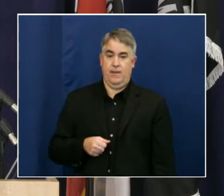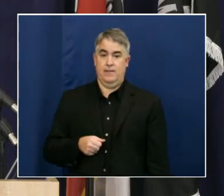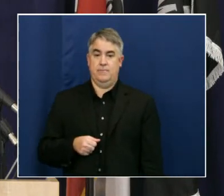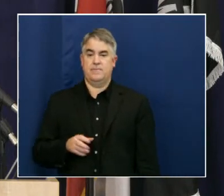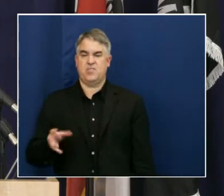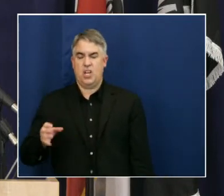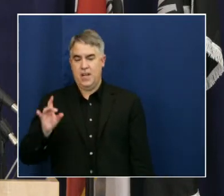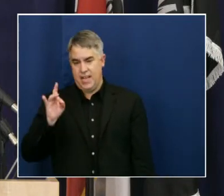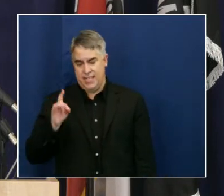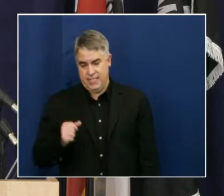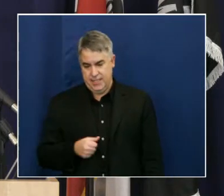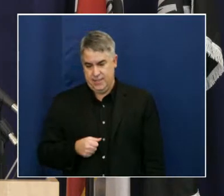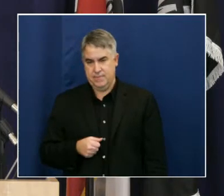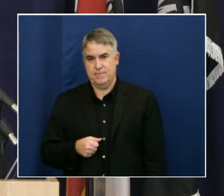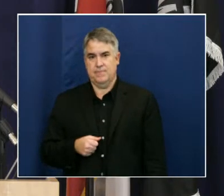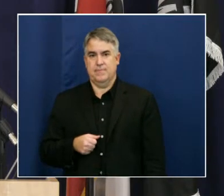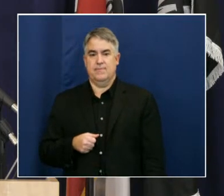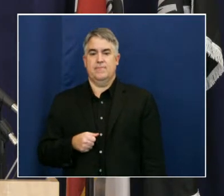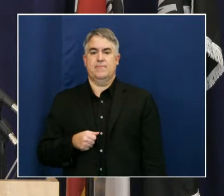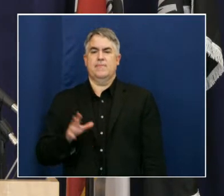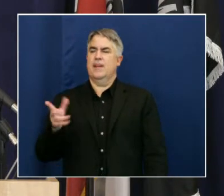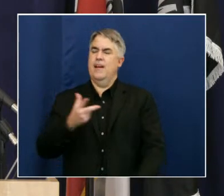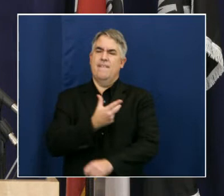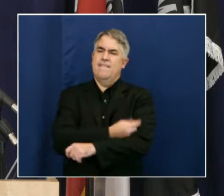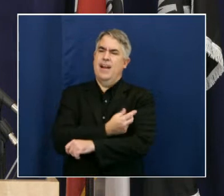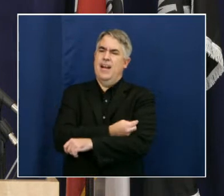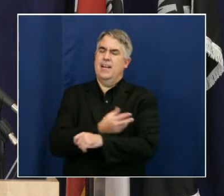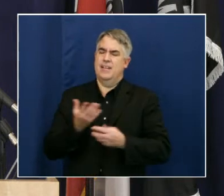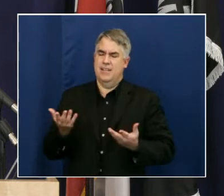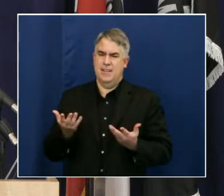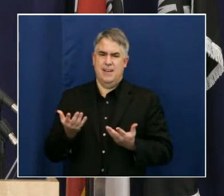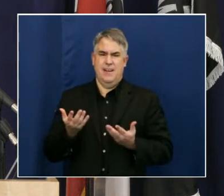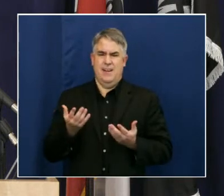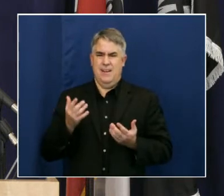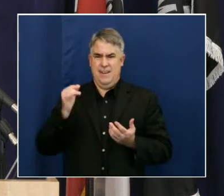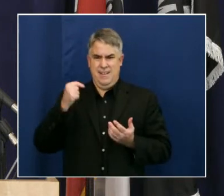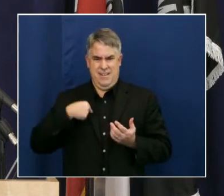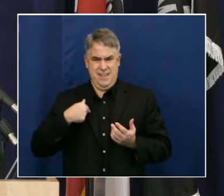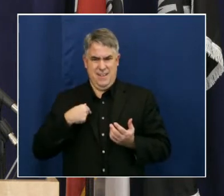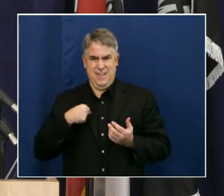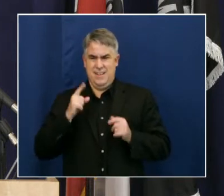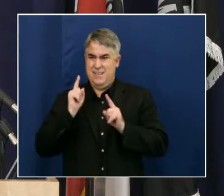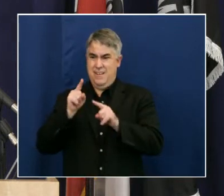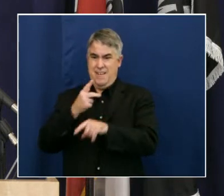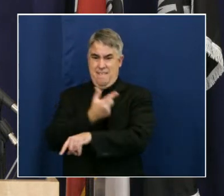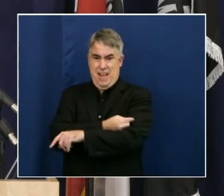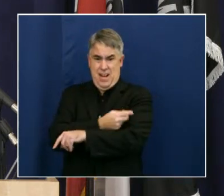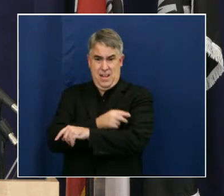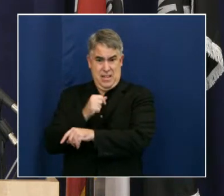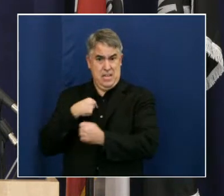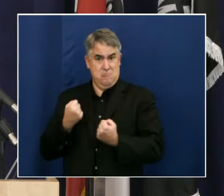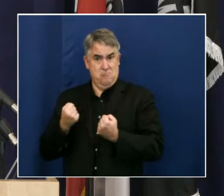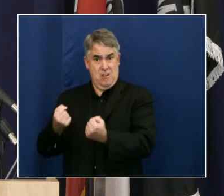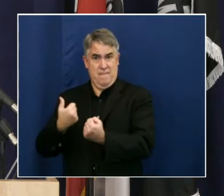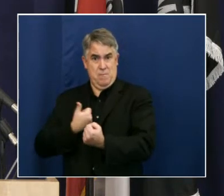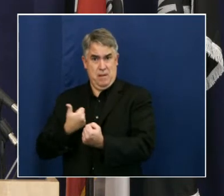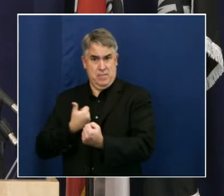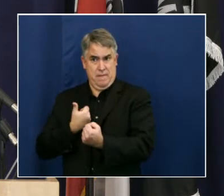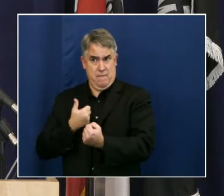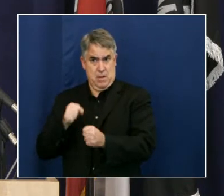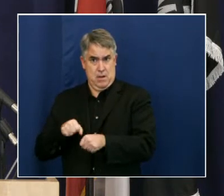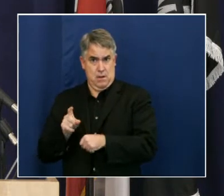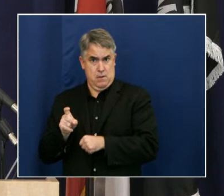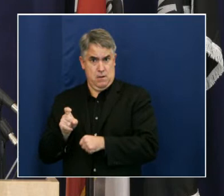follow-up questions about the vaccinations. Is it safe to drive yourself to get a vaccine? And is the county using the CDC